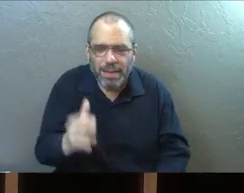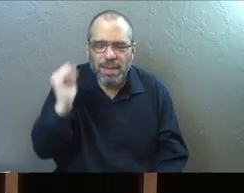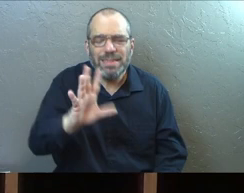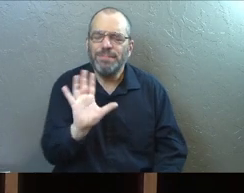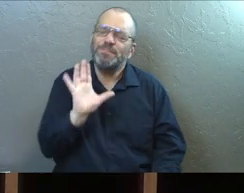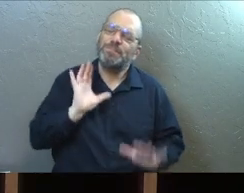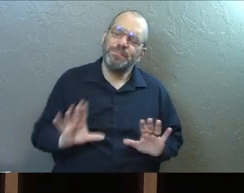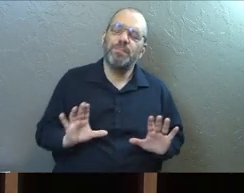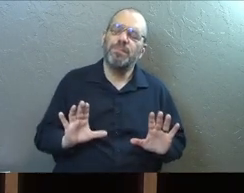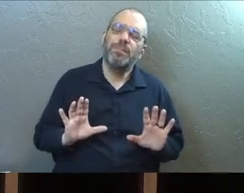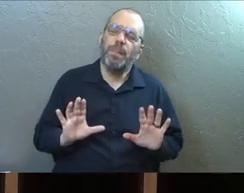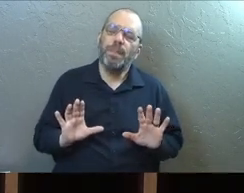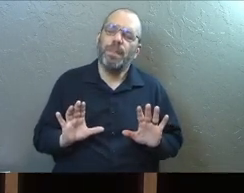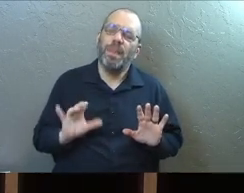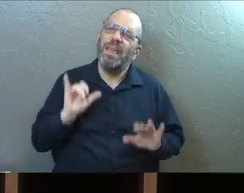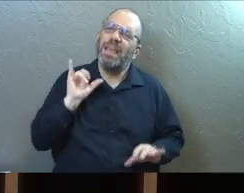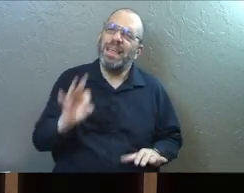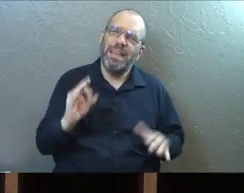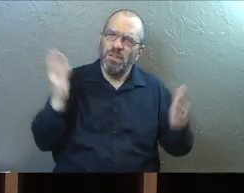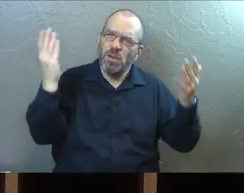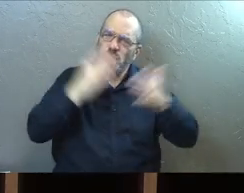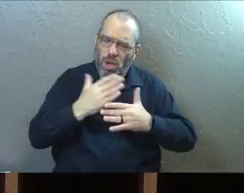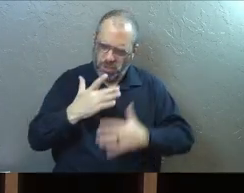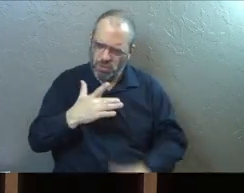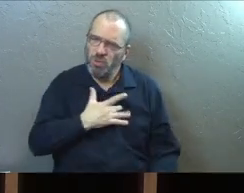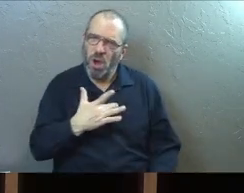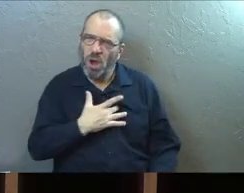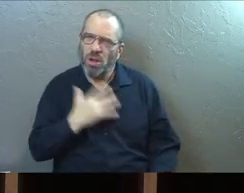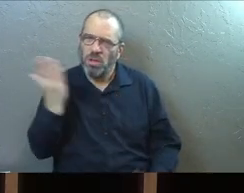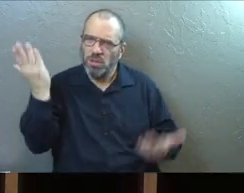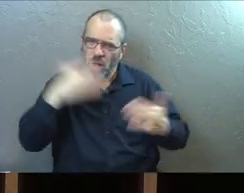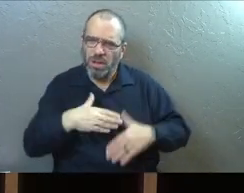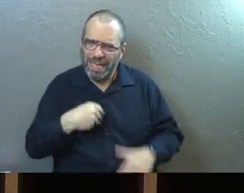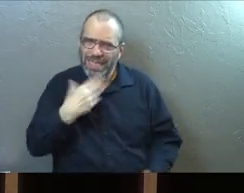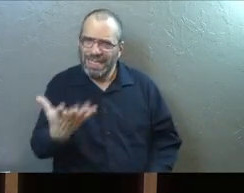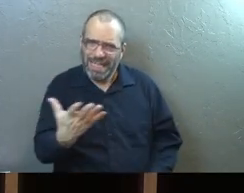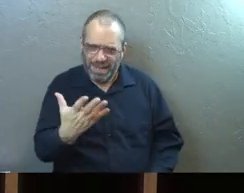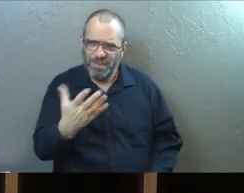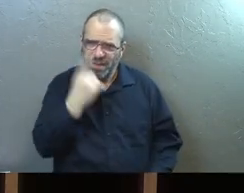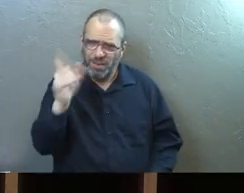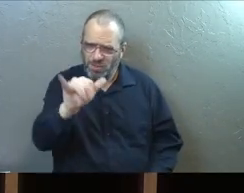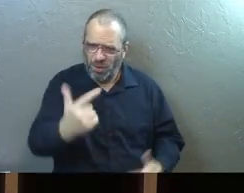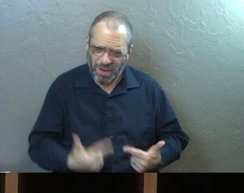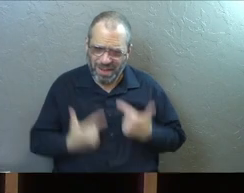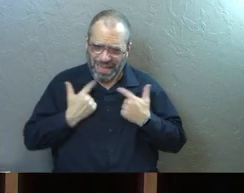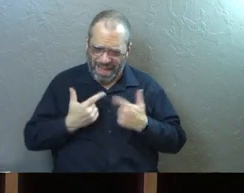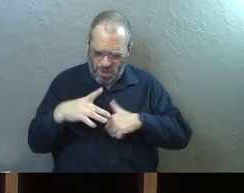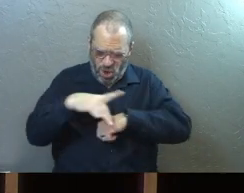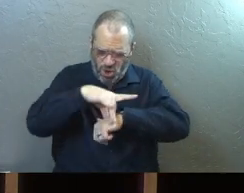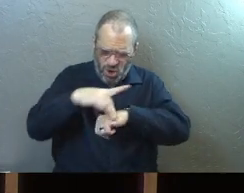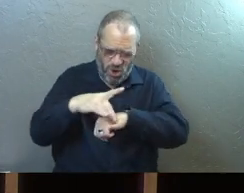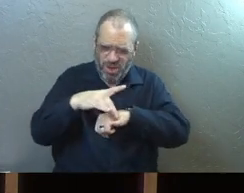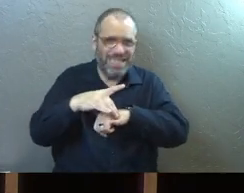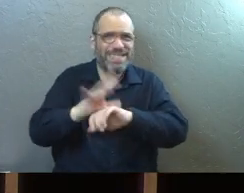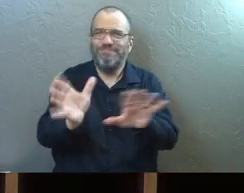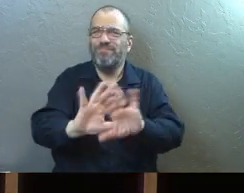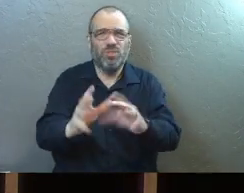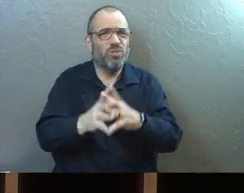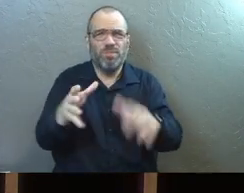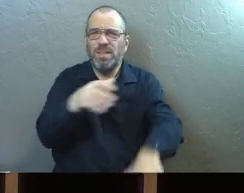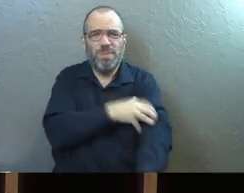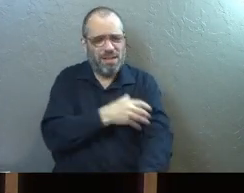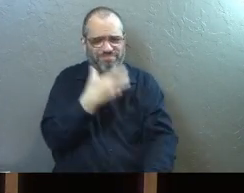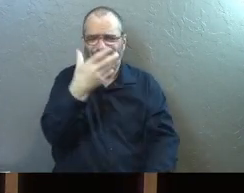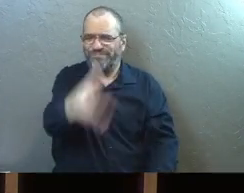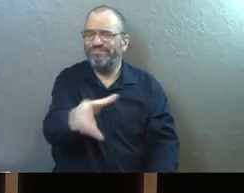listen, if you've got darkness in your heart, giving you eternal life on planet Earth is too much power for